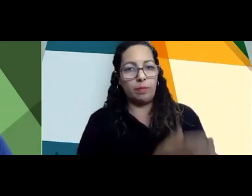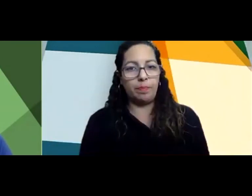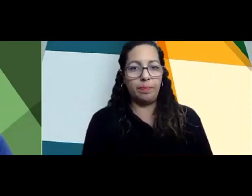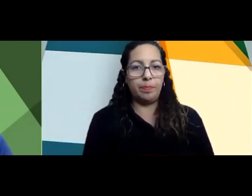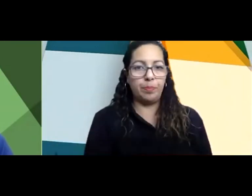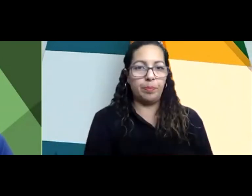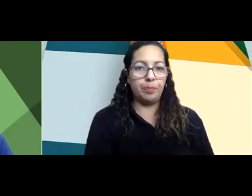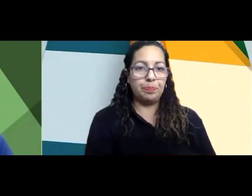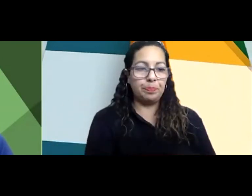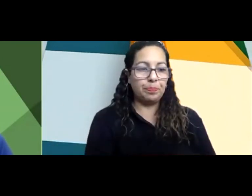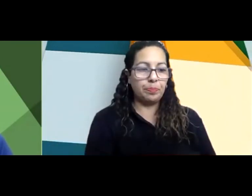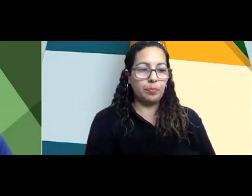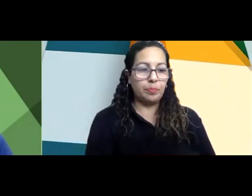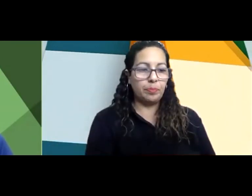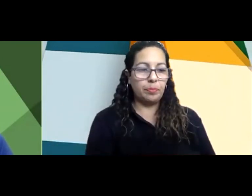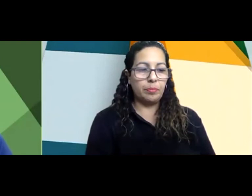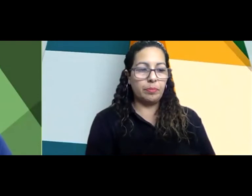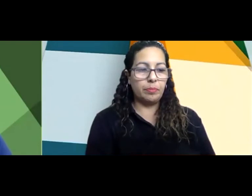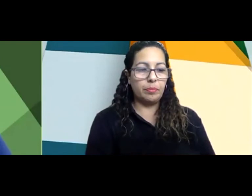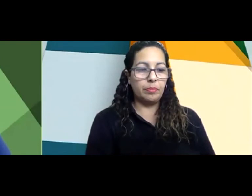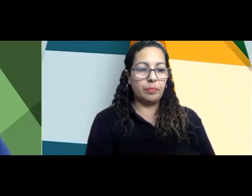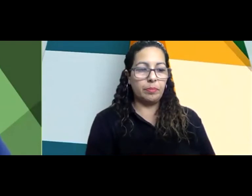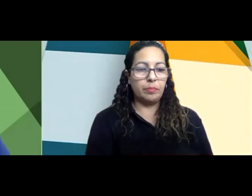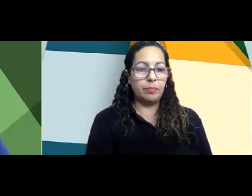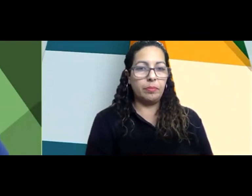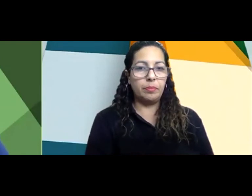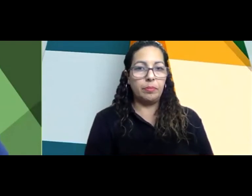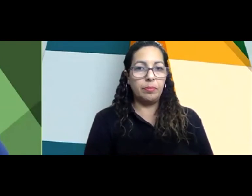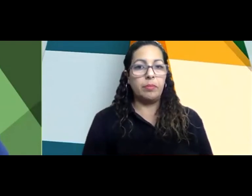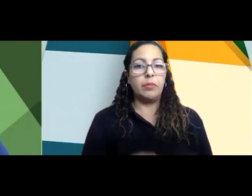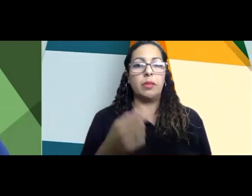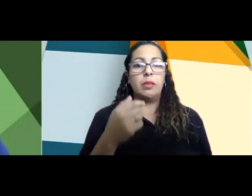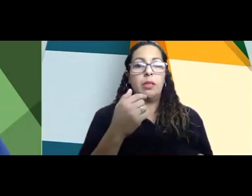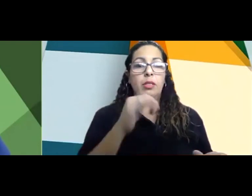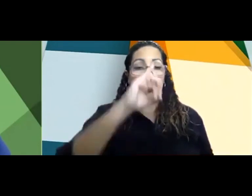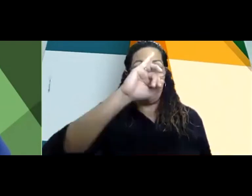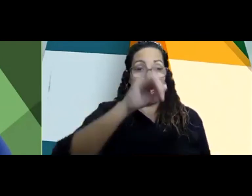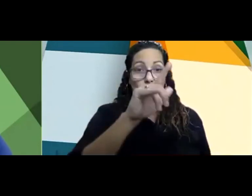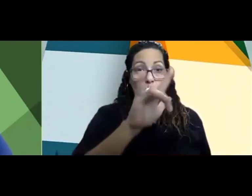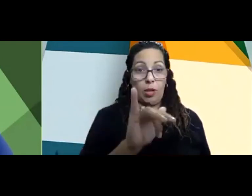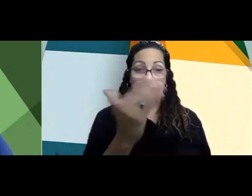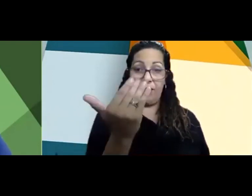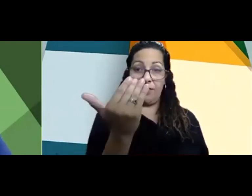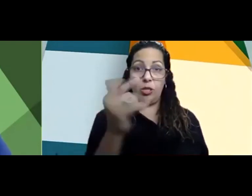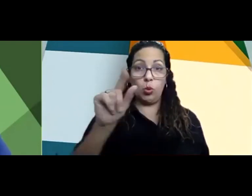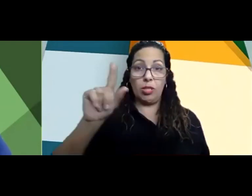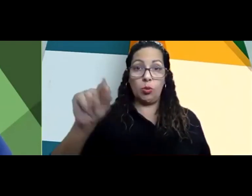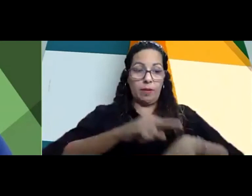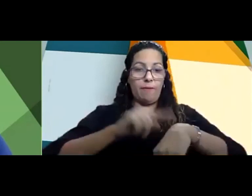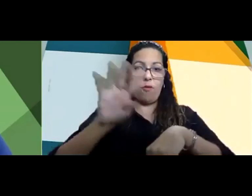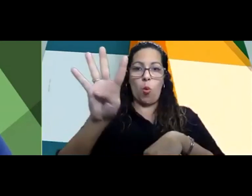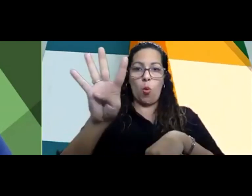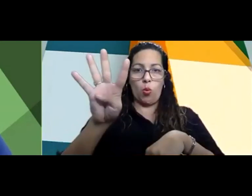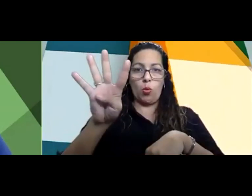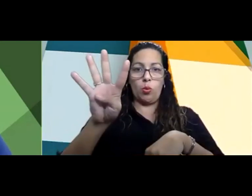Proposal must be submitted on or before July 15, 2020 at 4 p.m. Access to